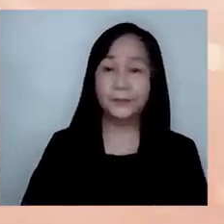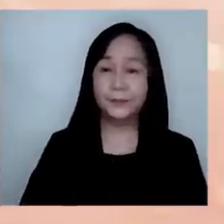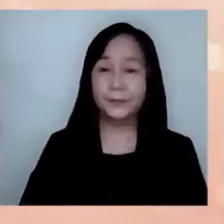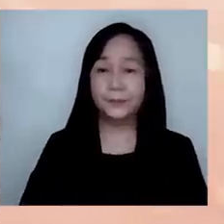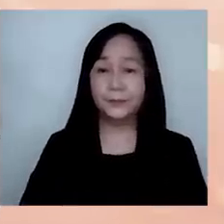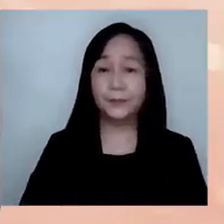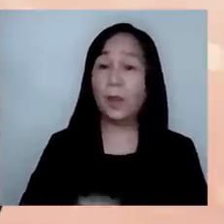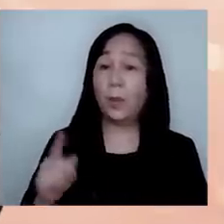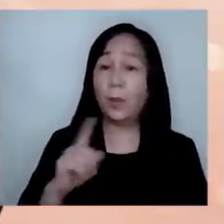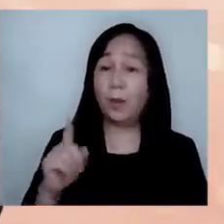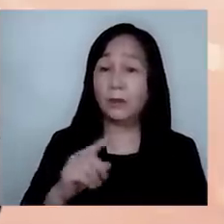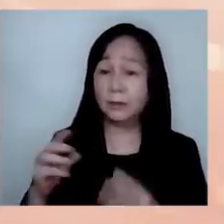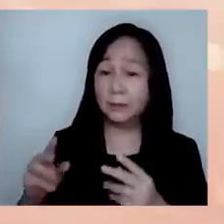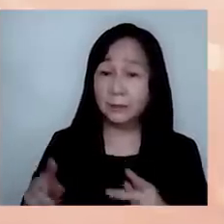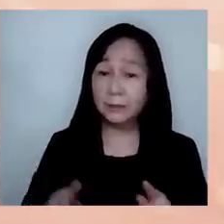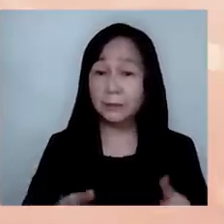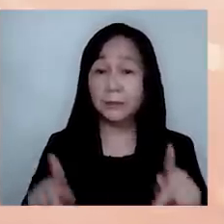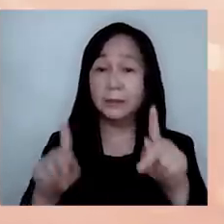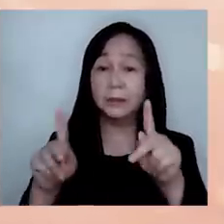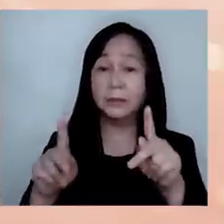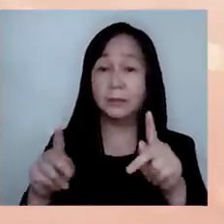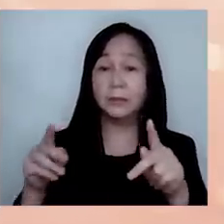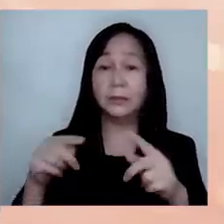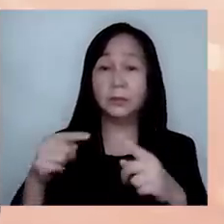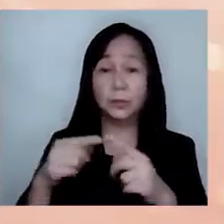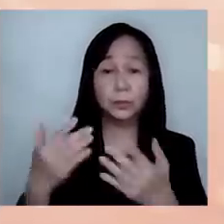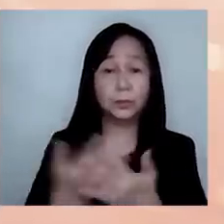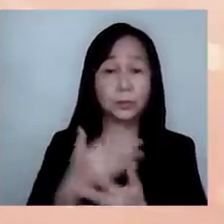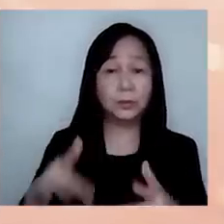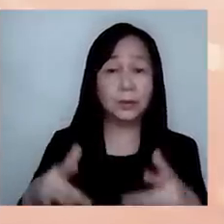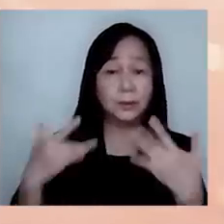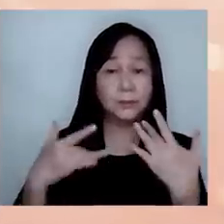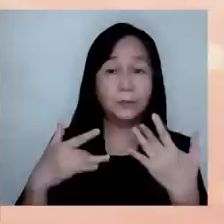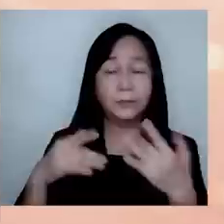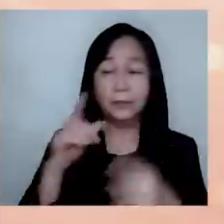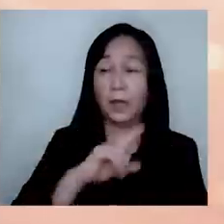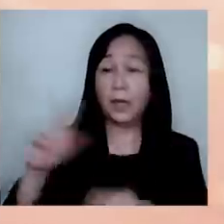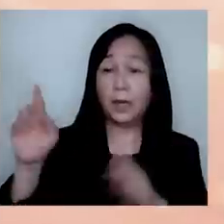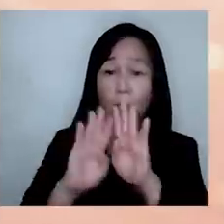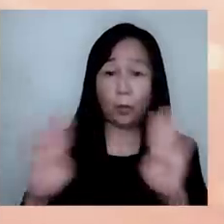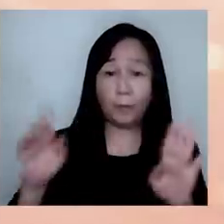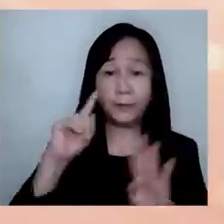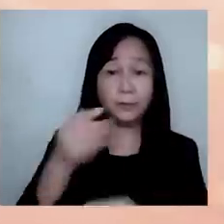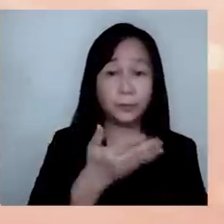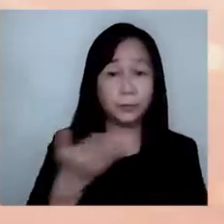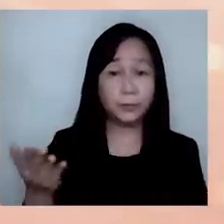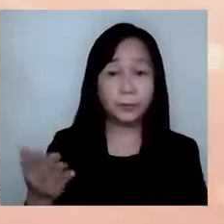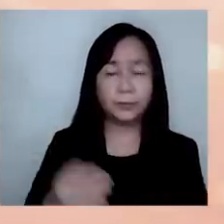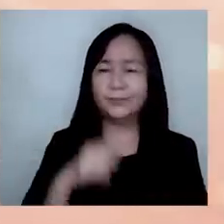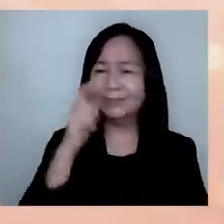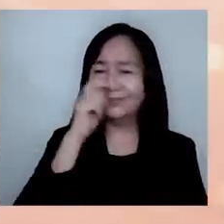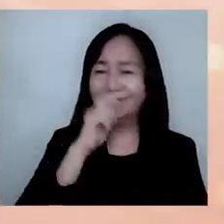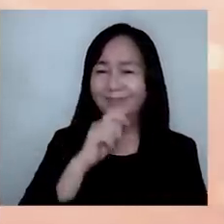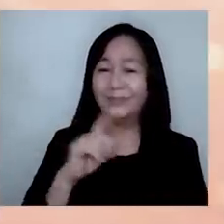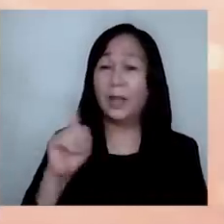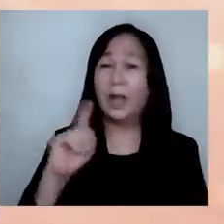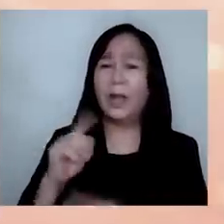what are the paths to New Life that the Lord opens for you foreign